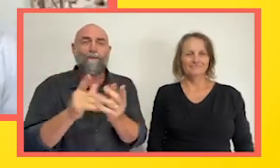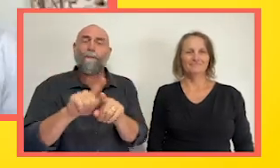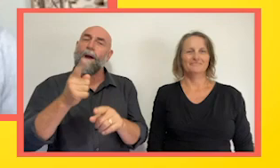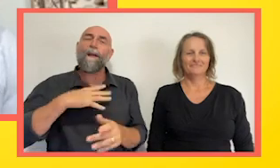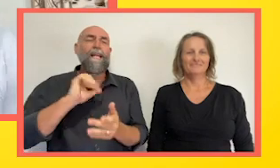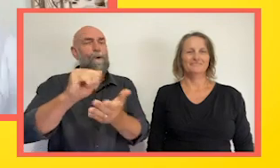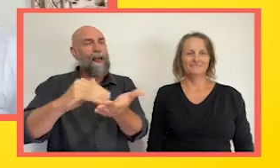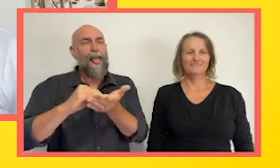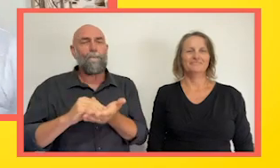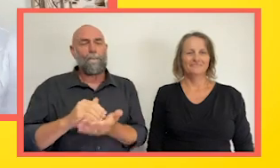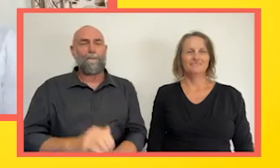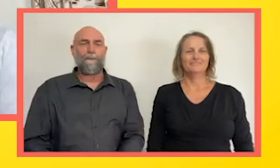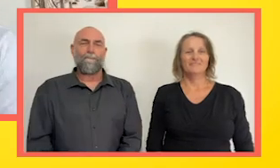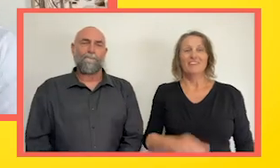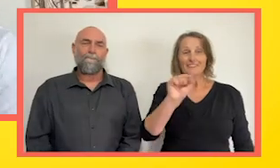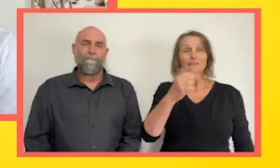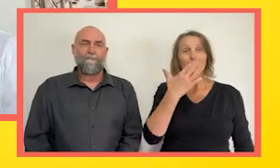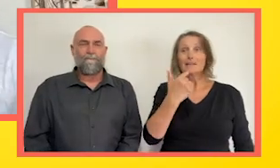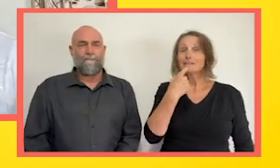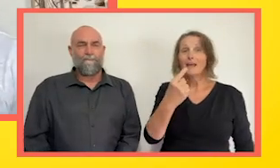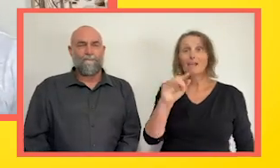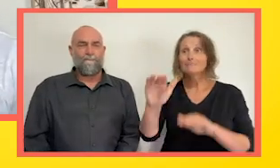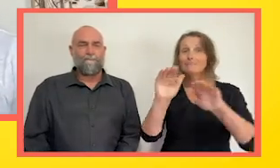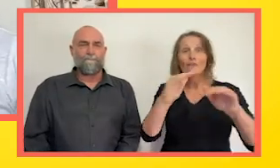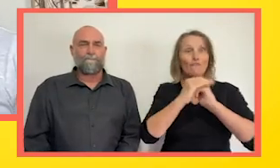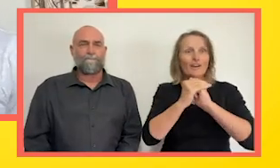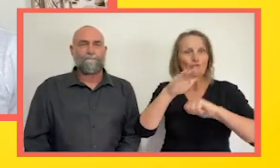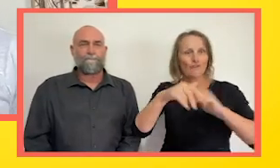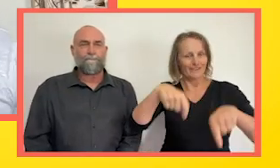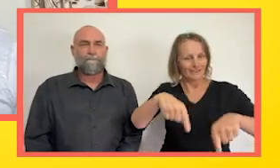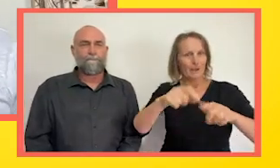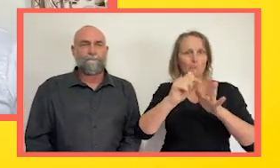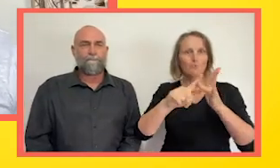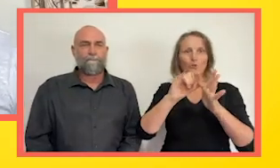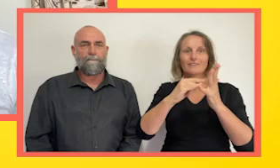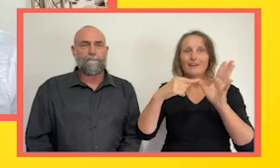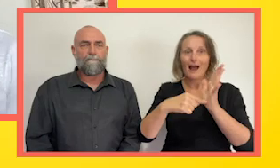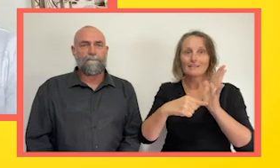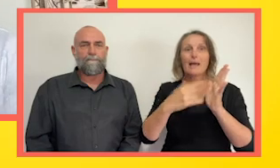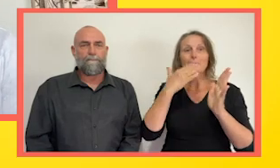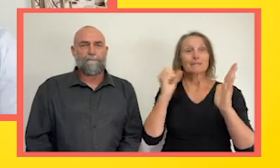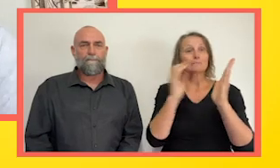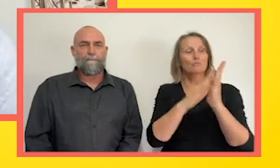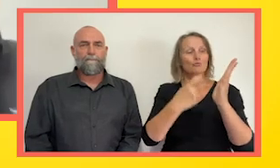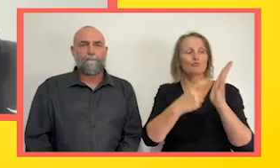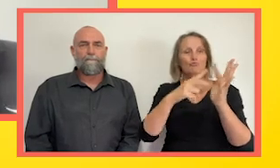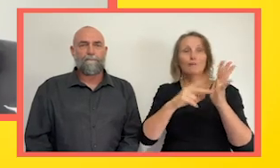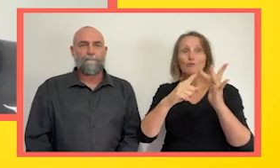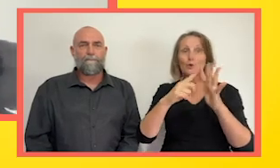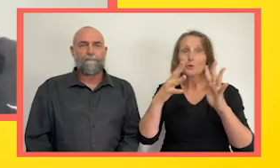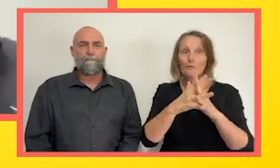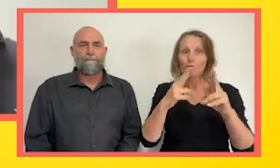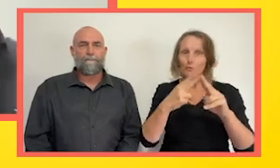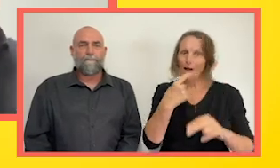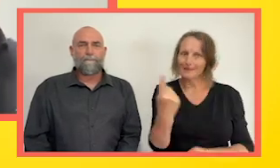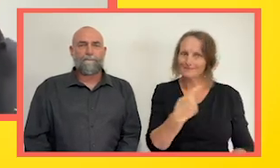that. Yeah, we need you all to tell your friends about what we are doing here, and please leave us a review. Nice